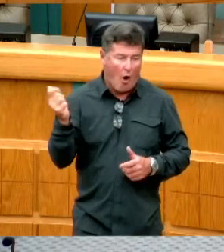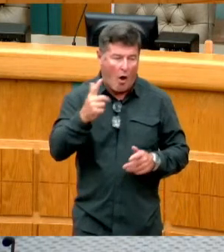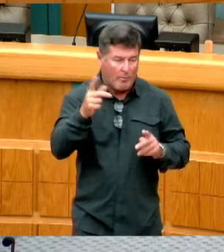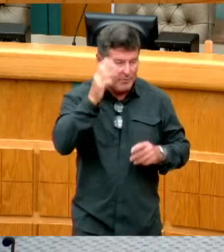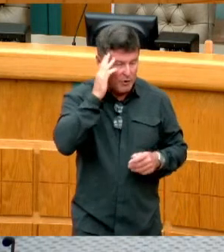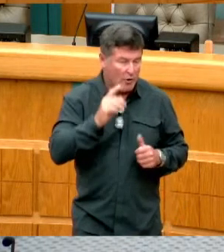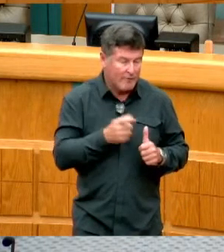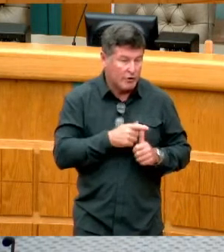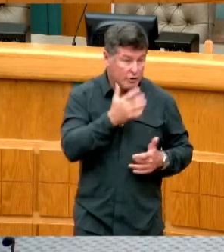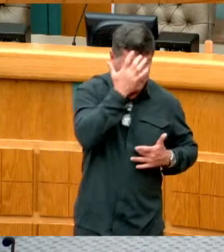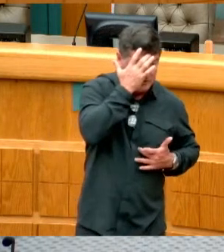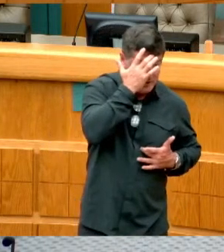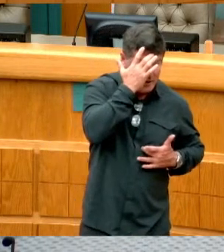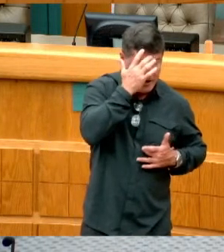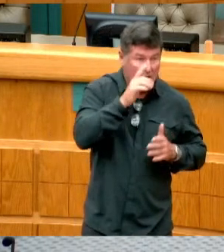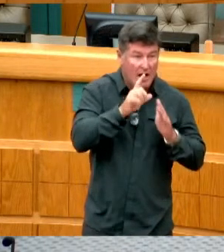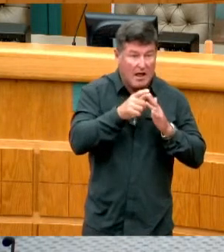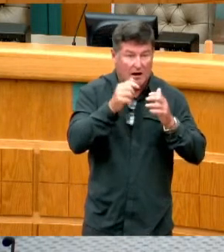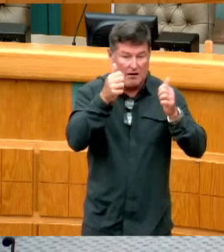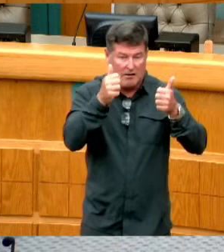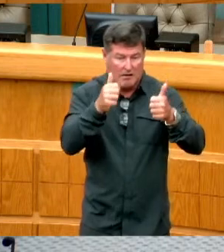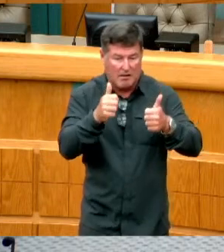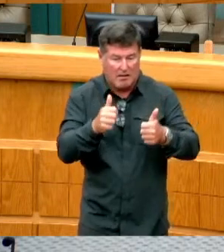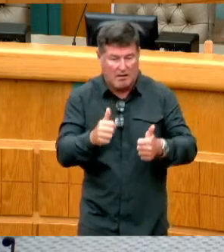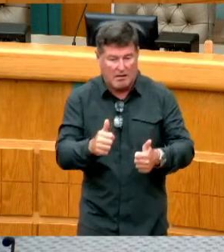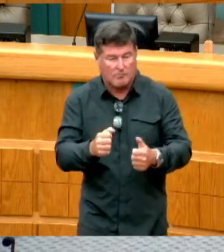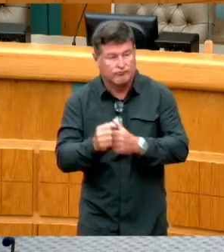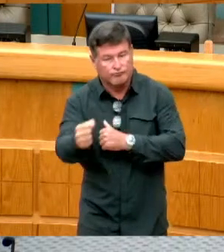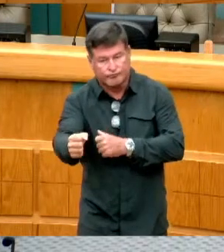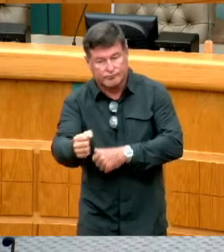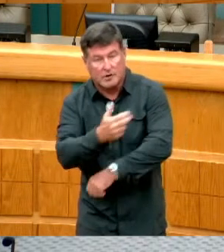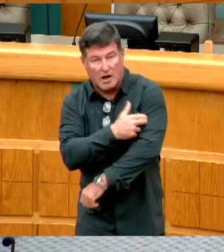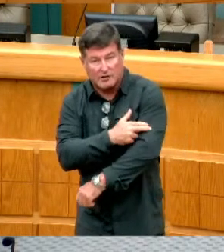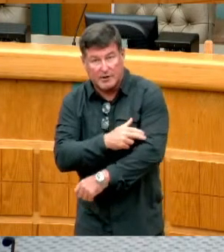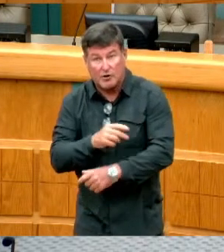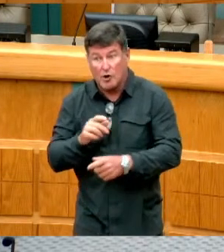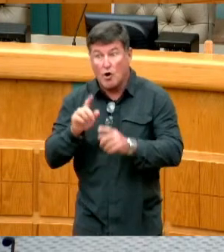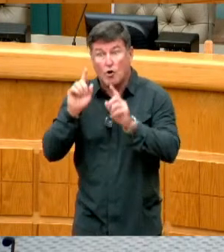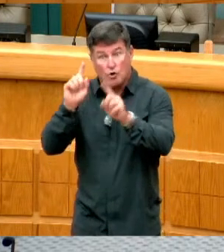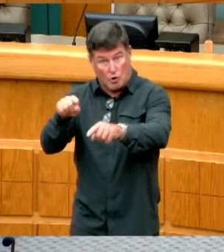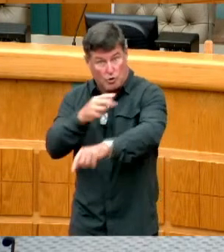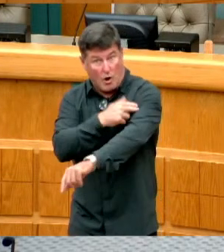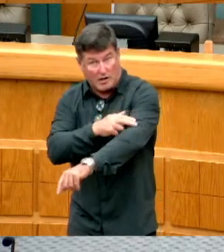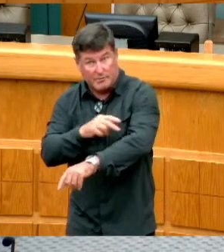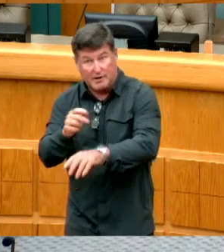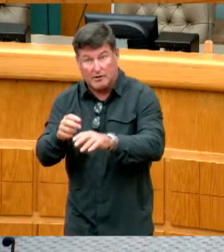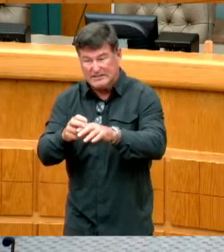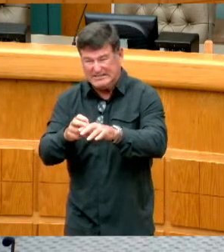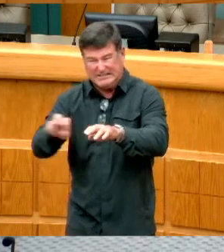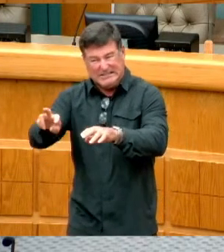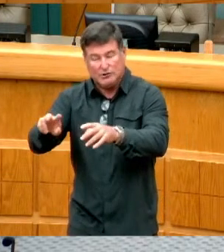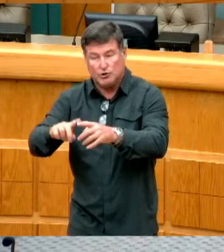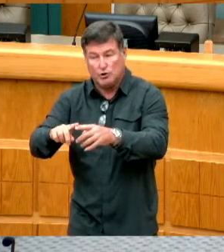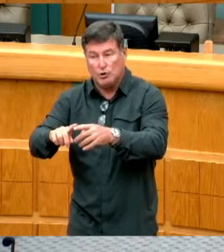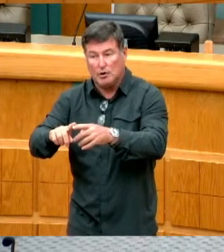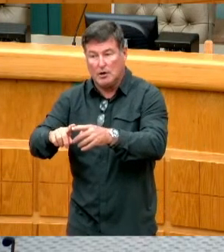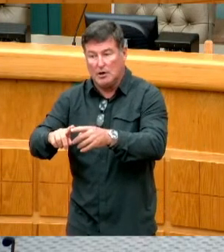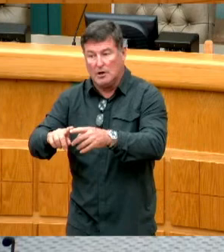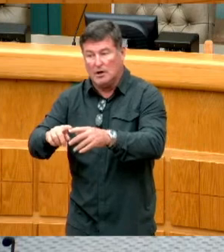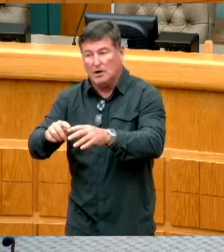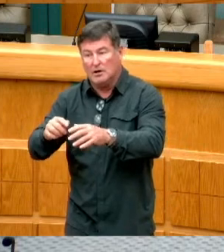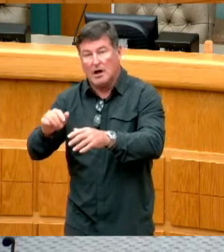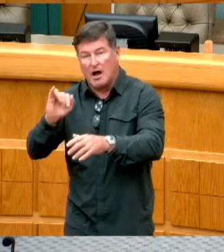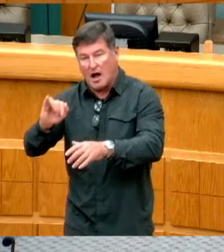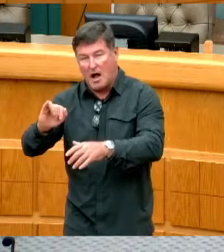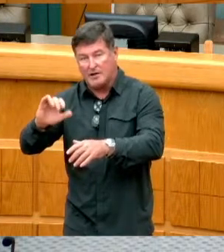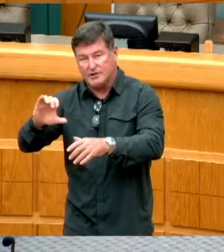you become hospitalized. After that, you might go to the ICU. Unfortunately, some people will pass away from the